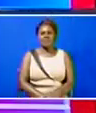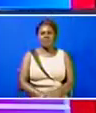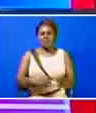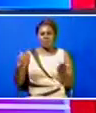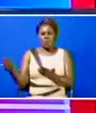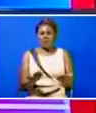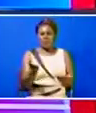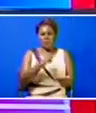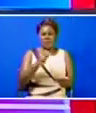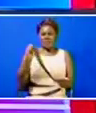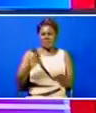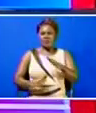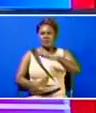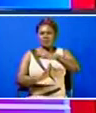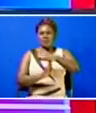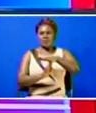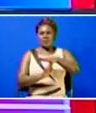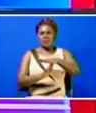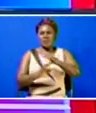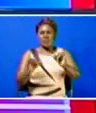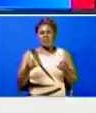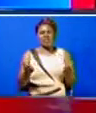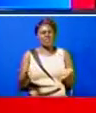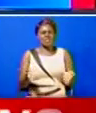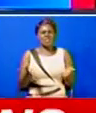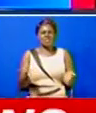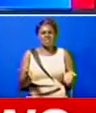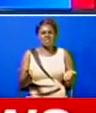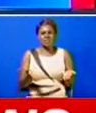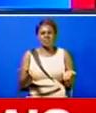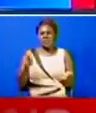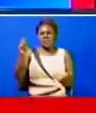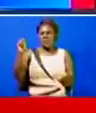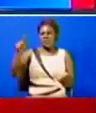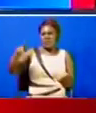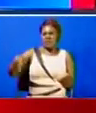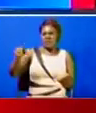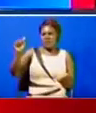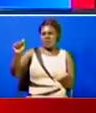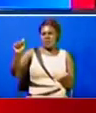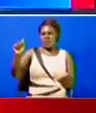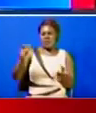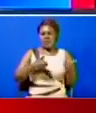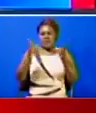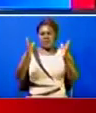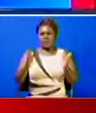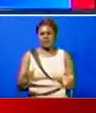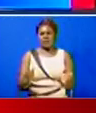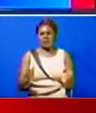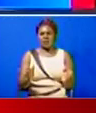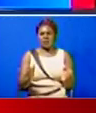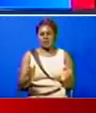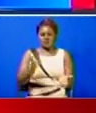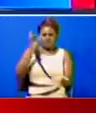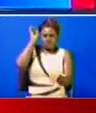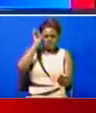Welcome back to KTN Prime. Let's now bring you some breaking news tonight that indicates that the KPM managing director, Catherine Mturi Wairi, has been